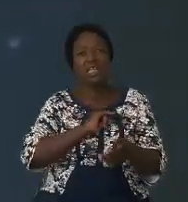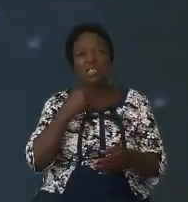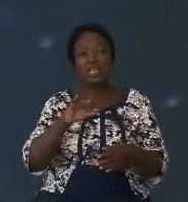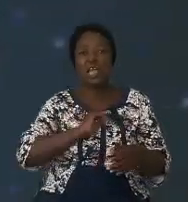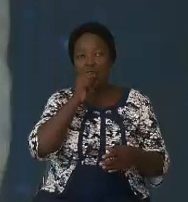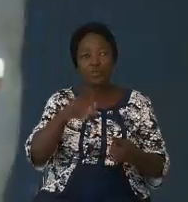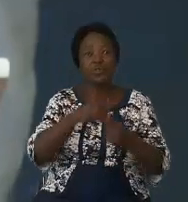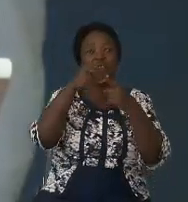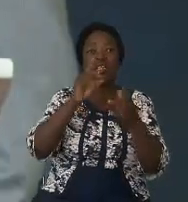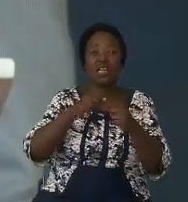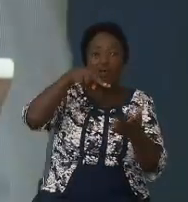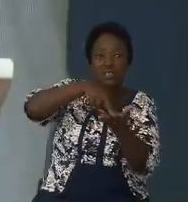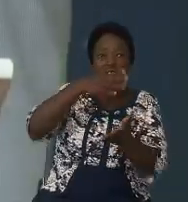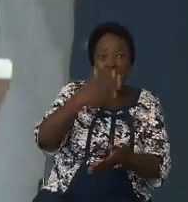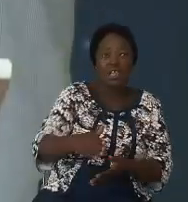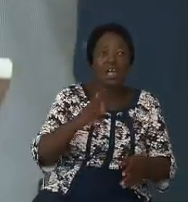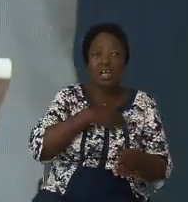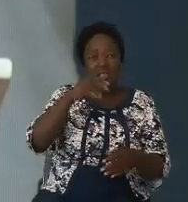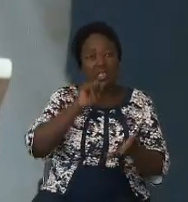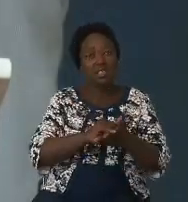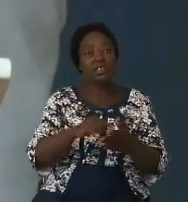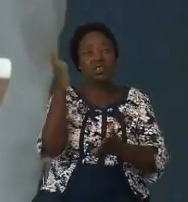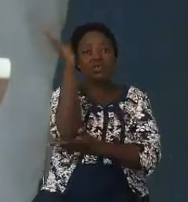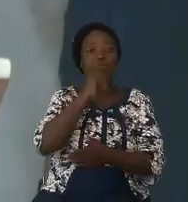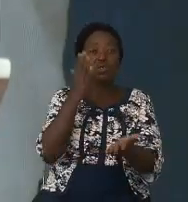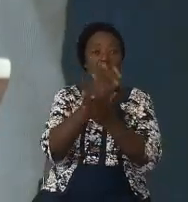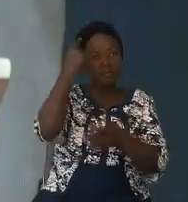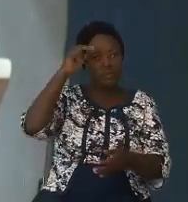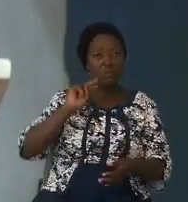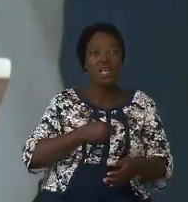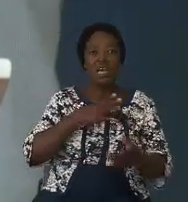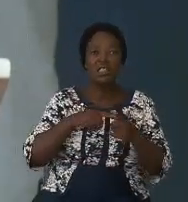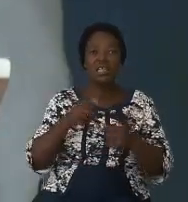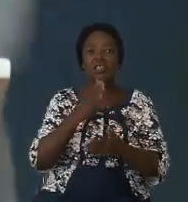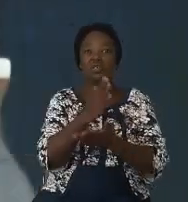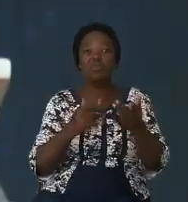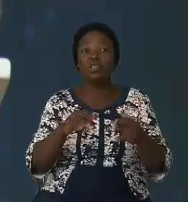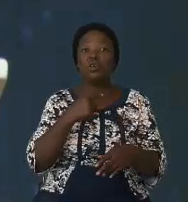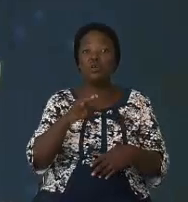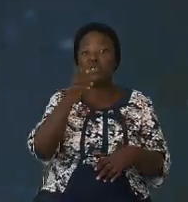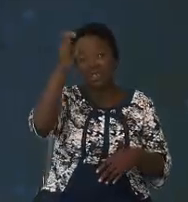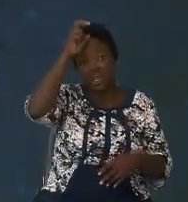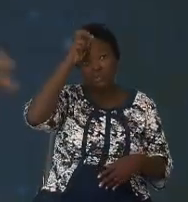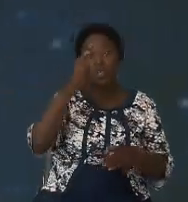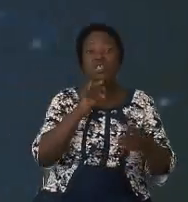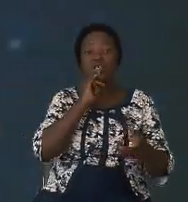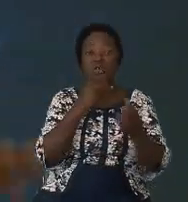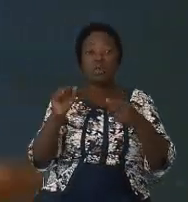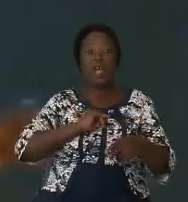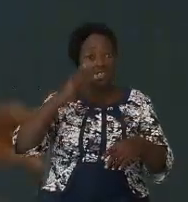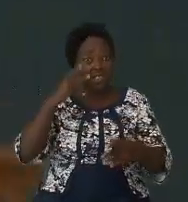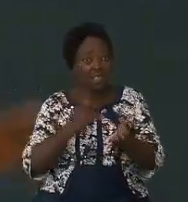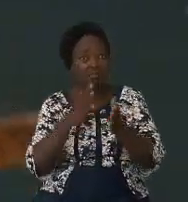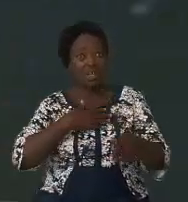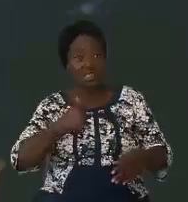and then I say, I'm special, I'm going to stand here, and the tree will stop for me, and the calamity, heavy things